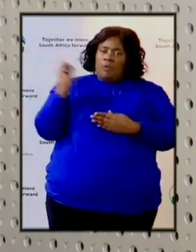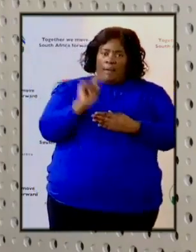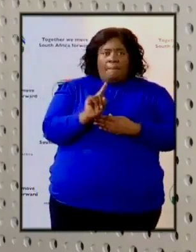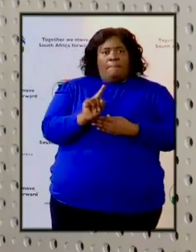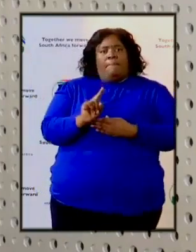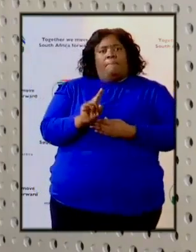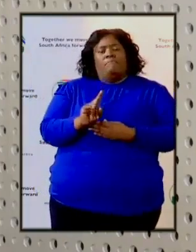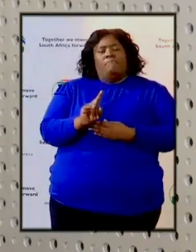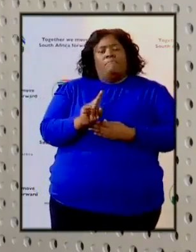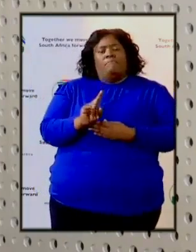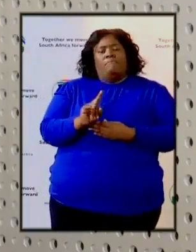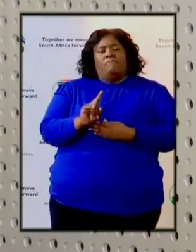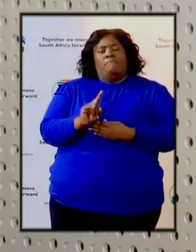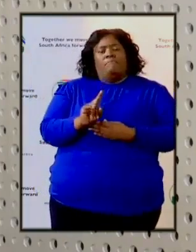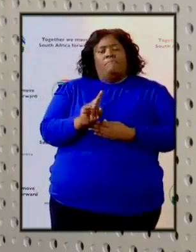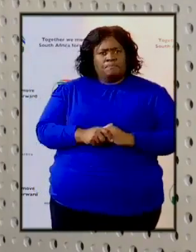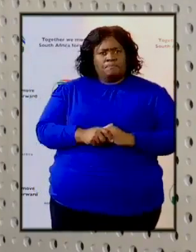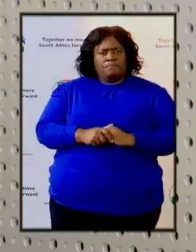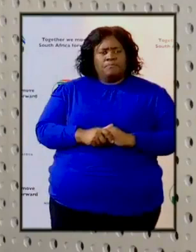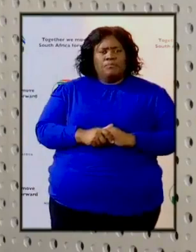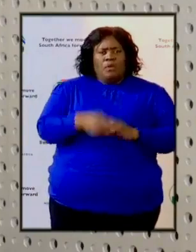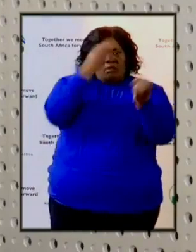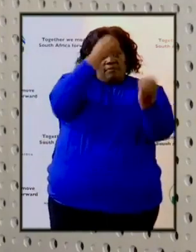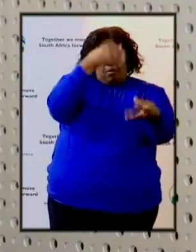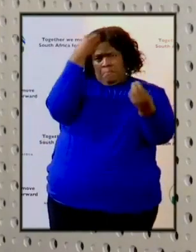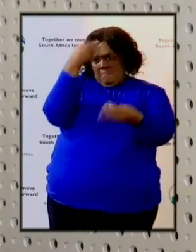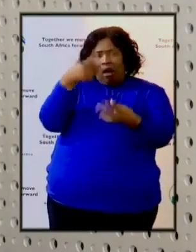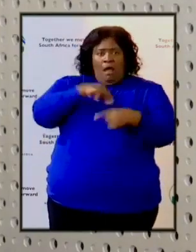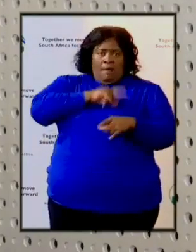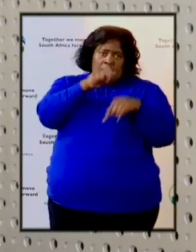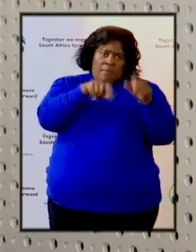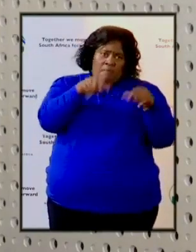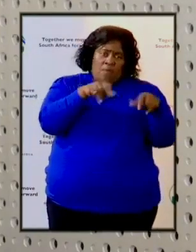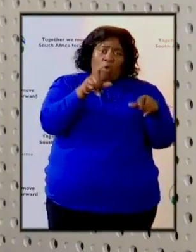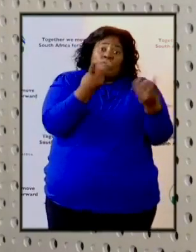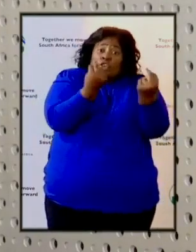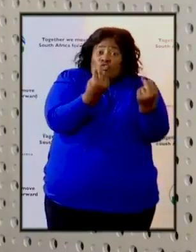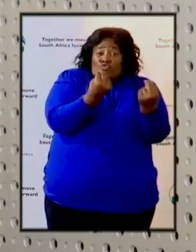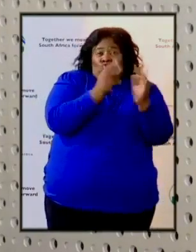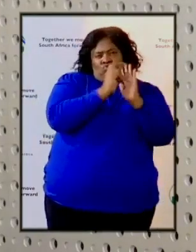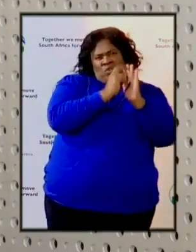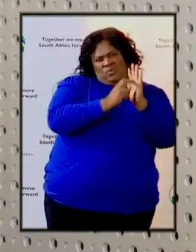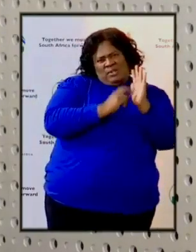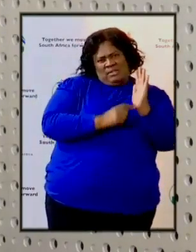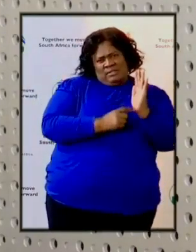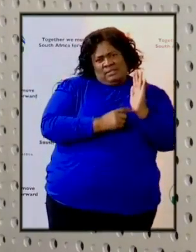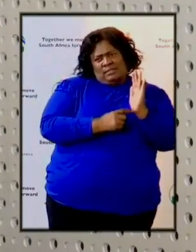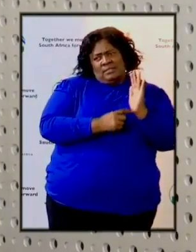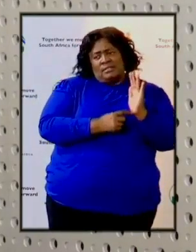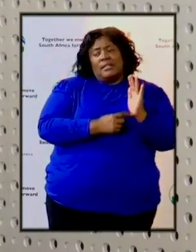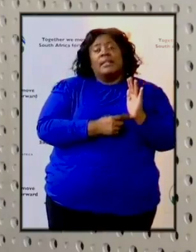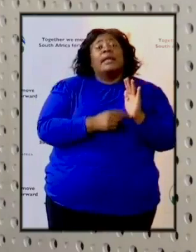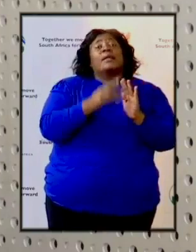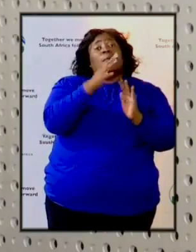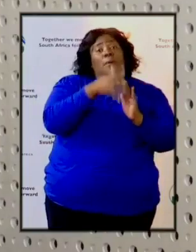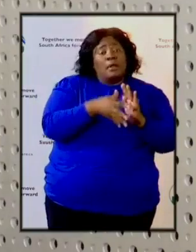briefing and inform our people on these new regulations that will then